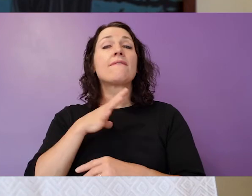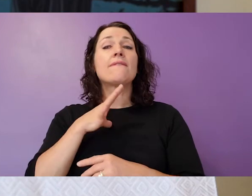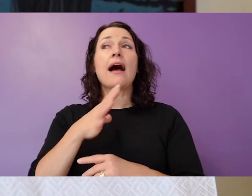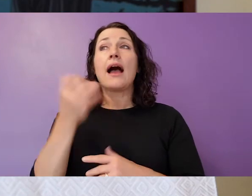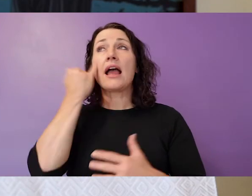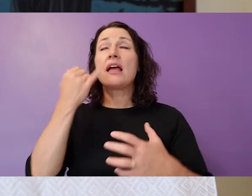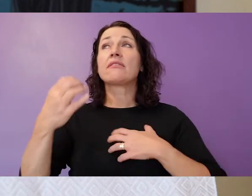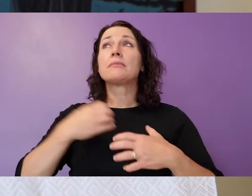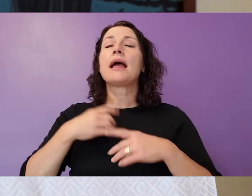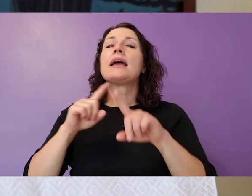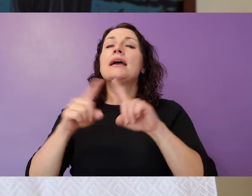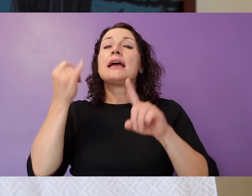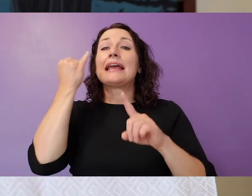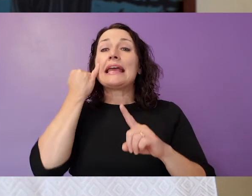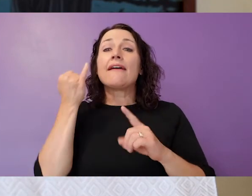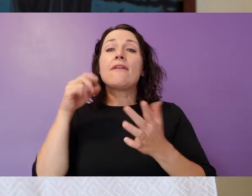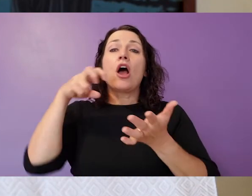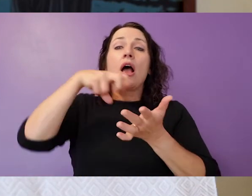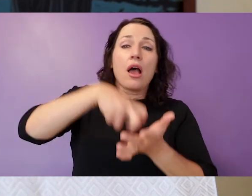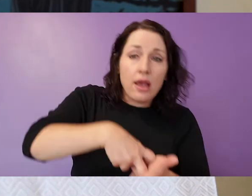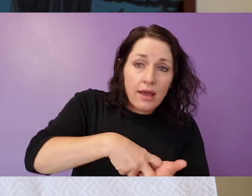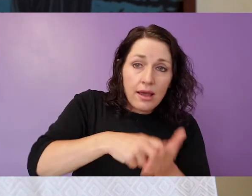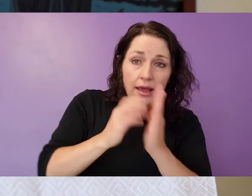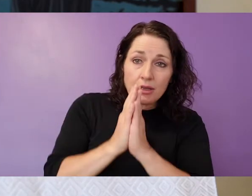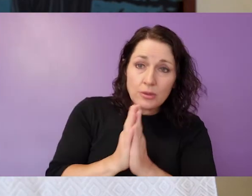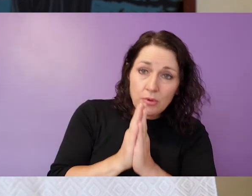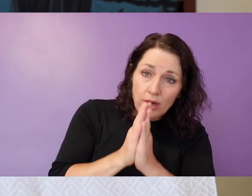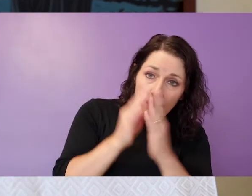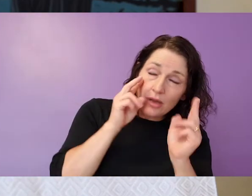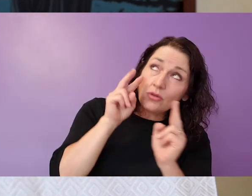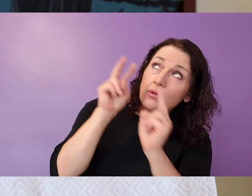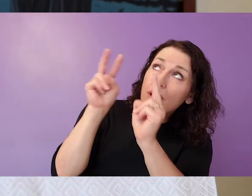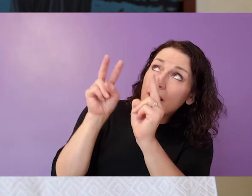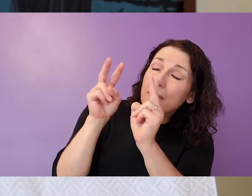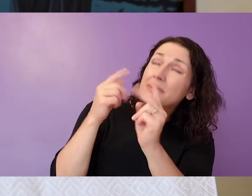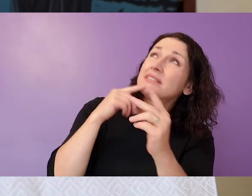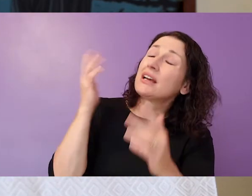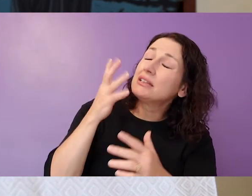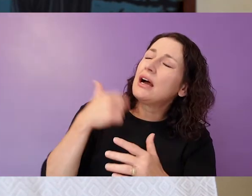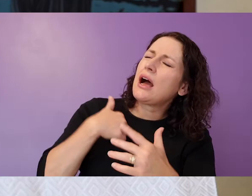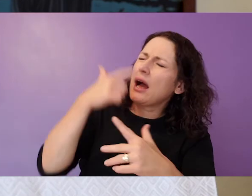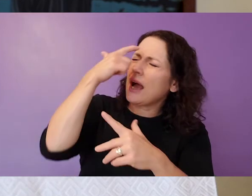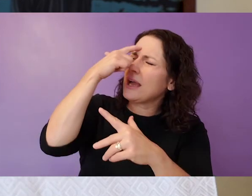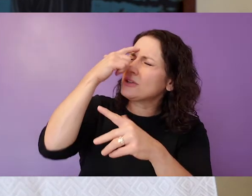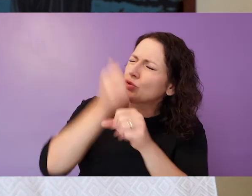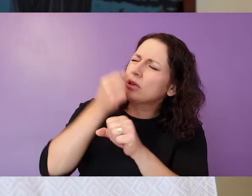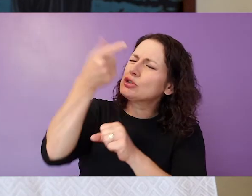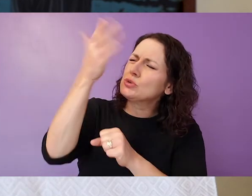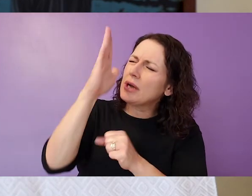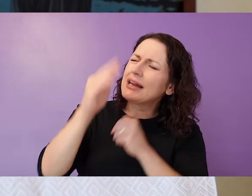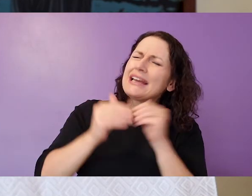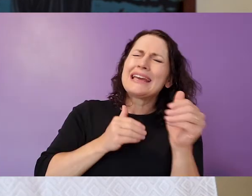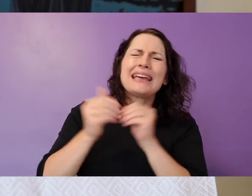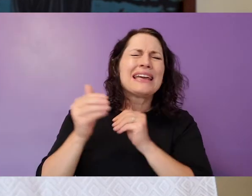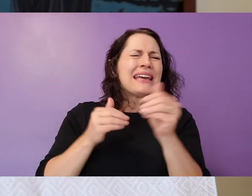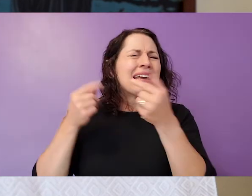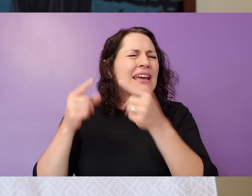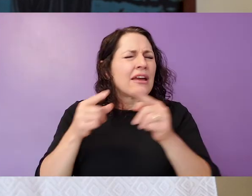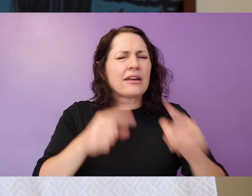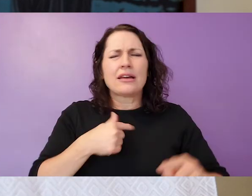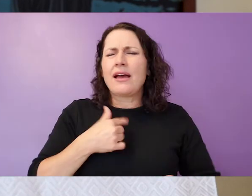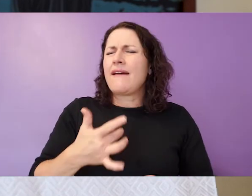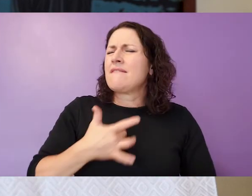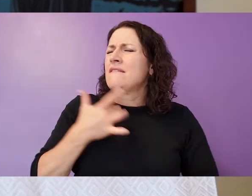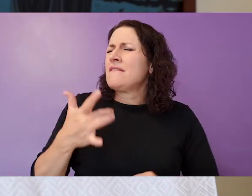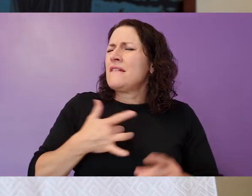knees, and you look up and you say, I trust you, even when I